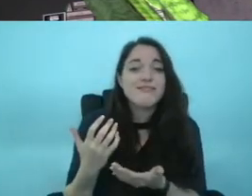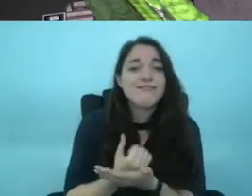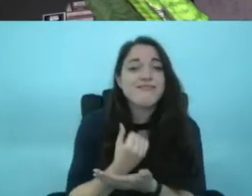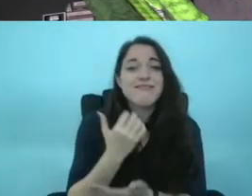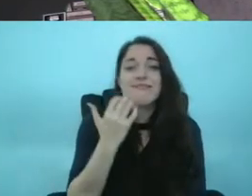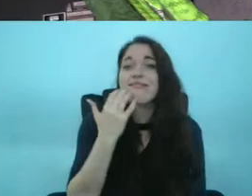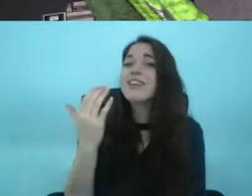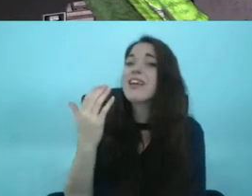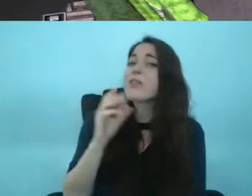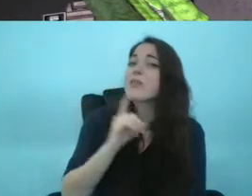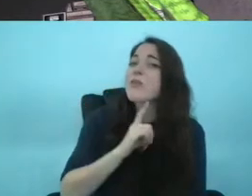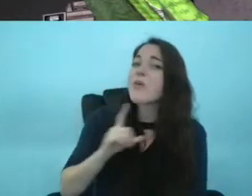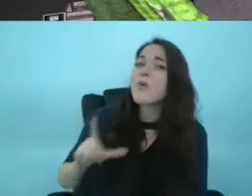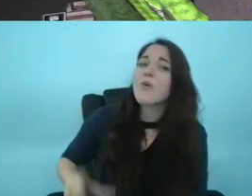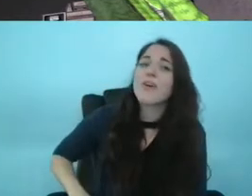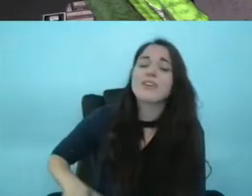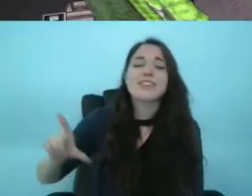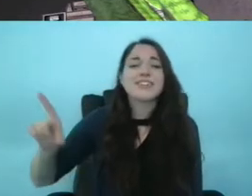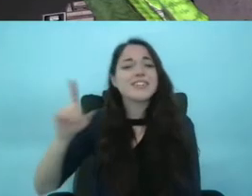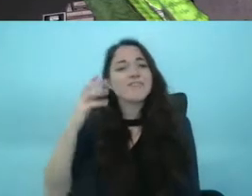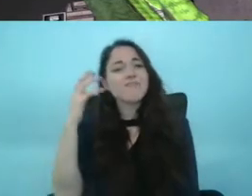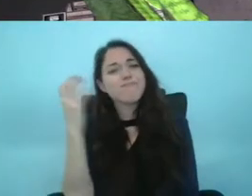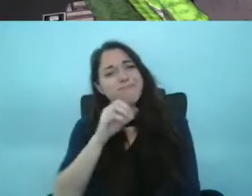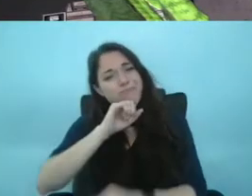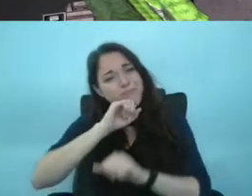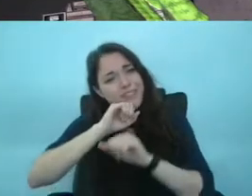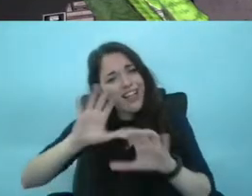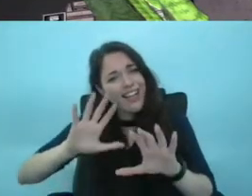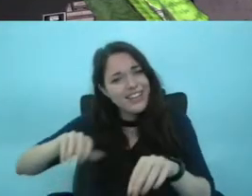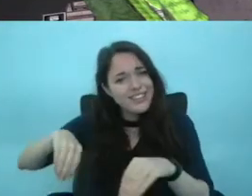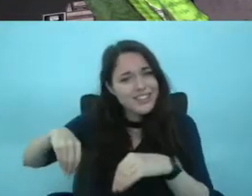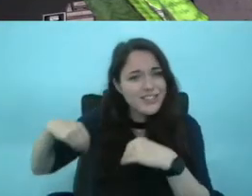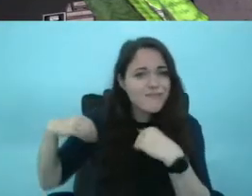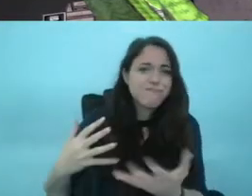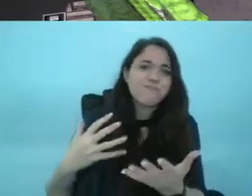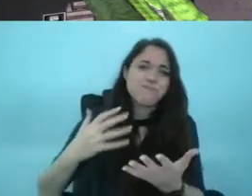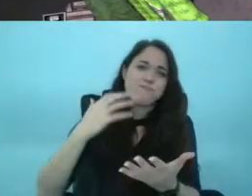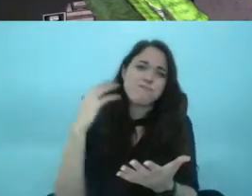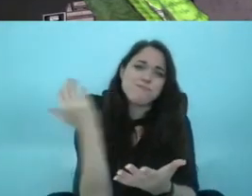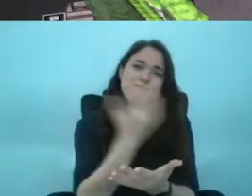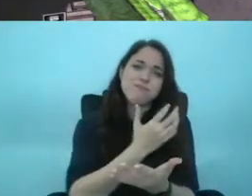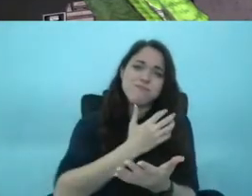Lord. God's been doubly good to you.